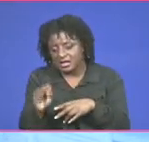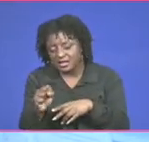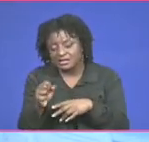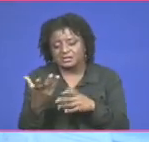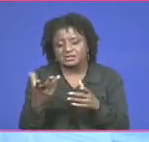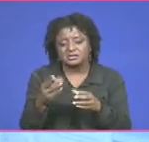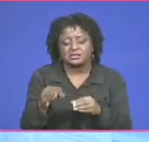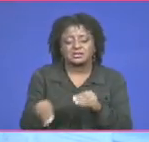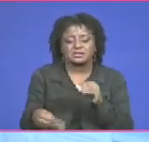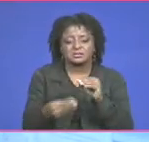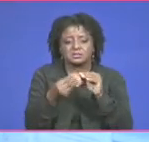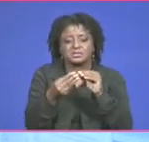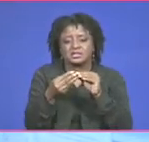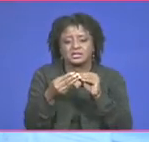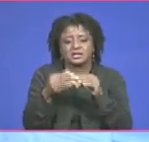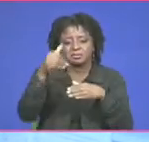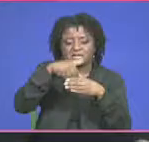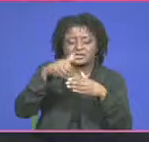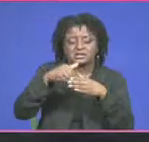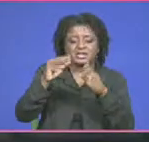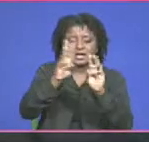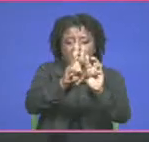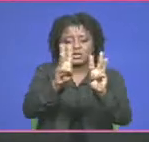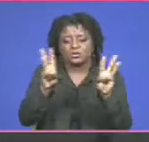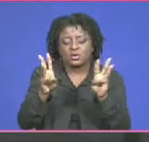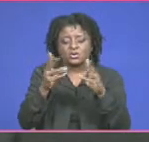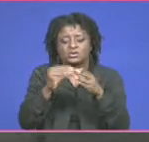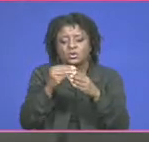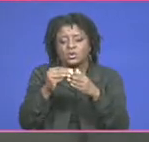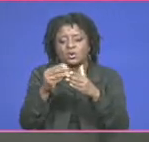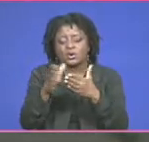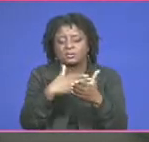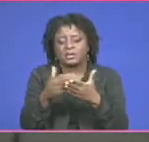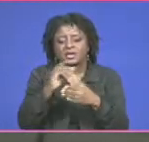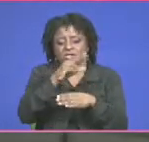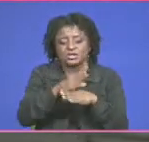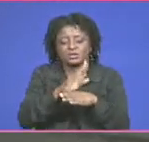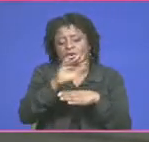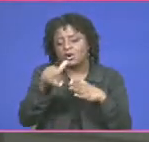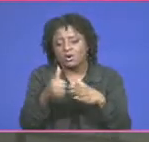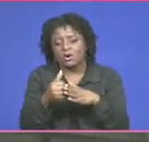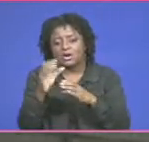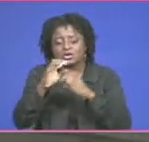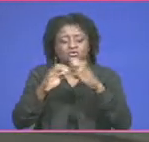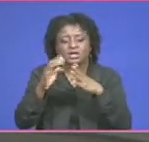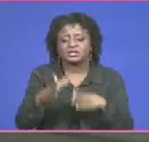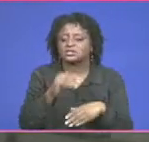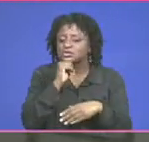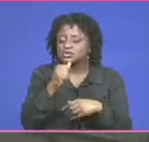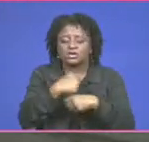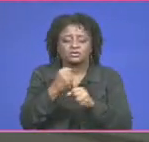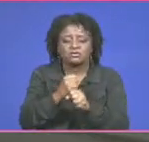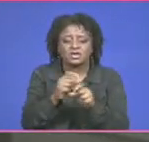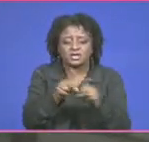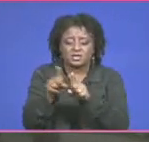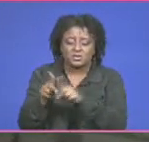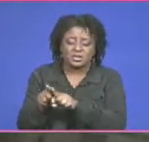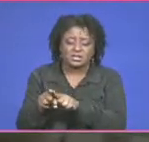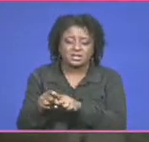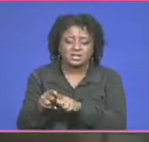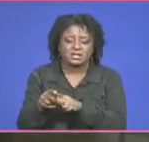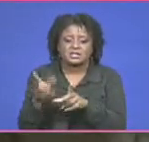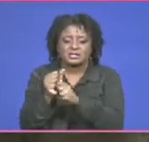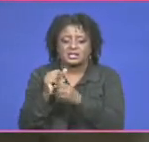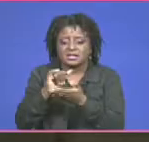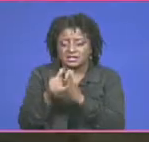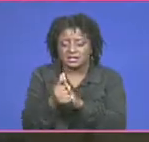putting up interior walls, or a painting job. The fact of the matter is, all contractors are not created equally. Hanna says taking these steps will